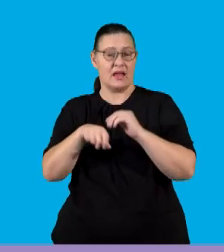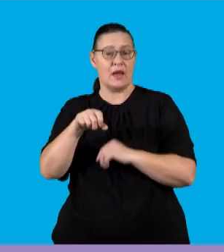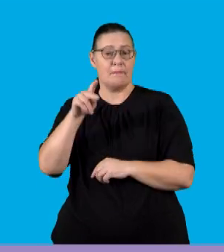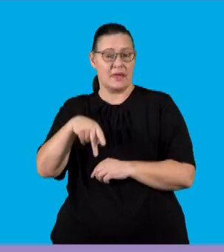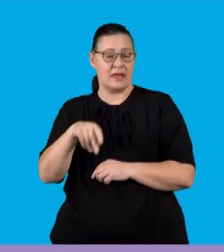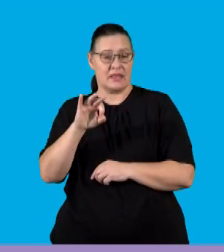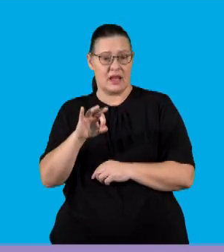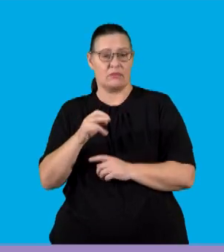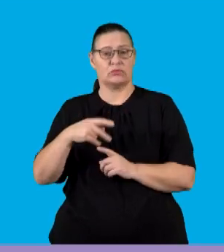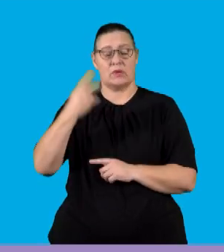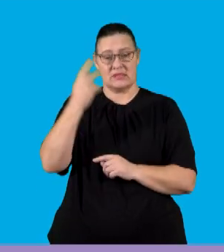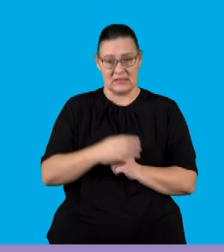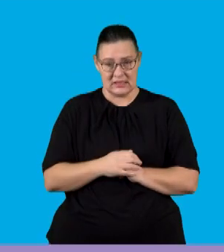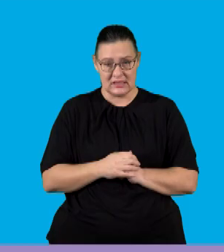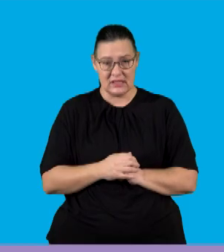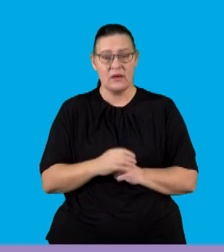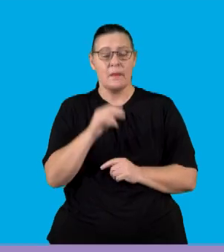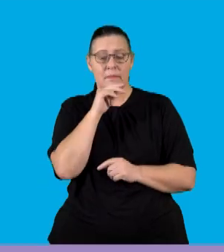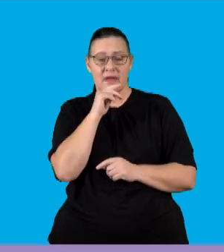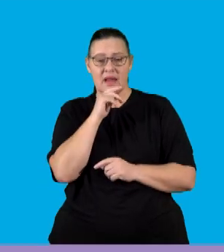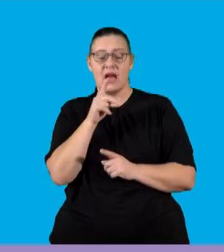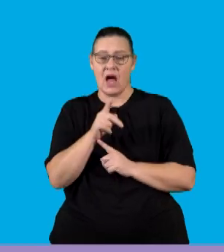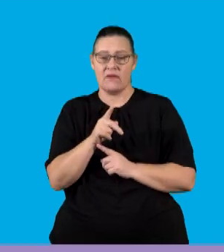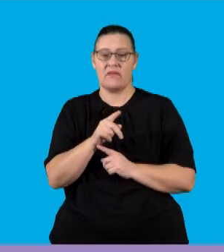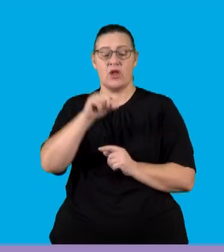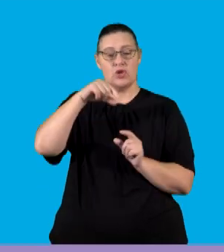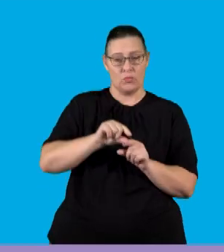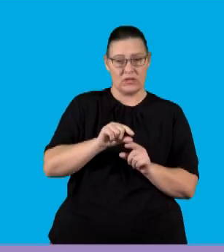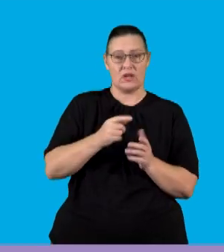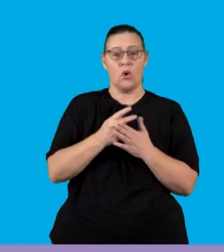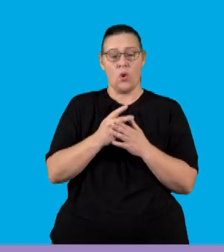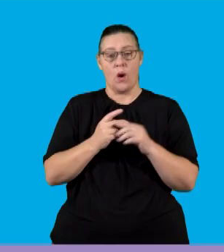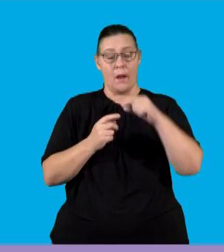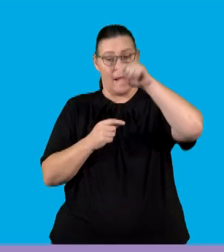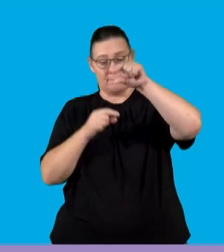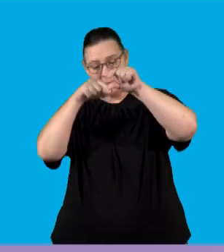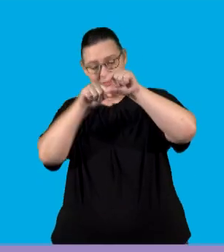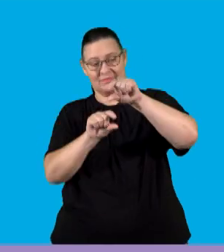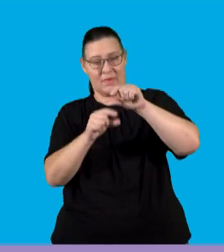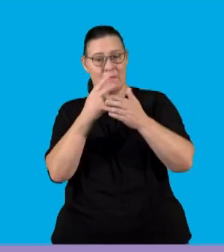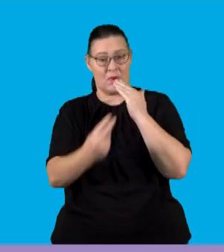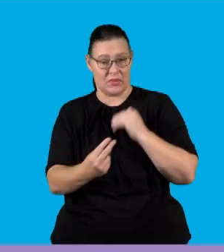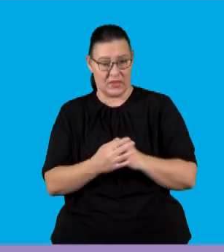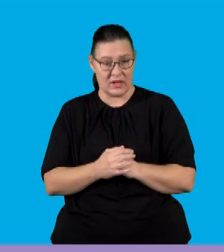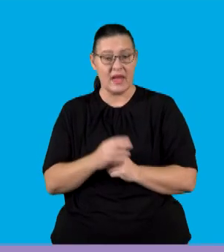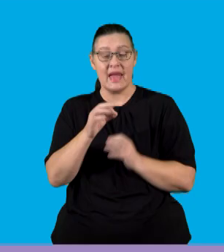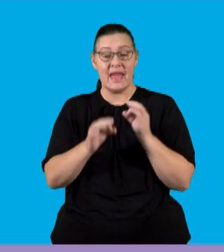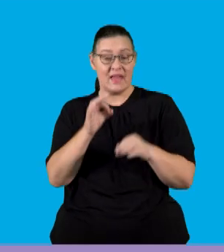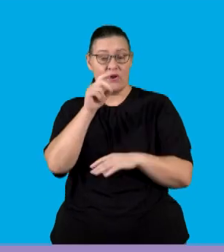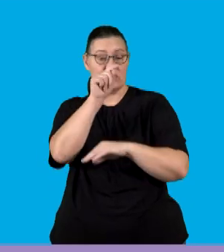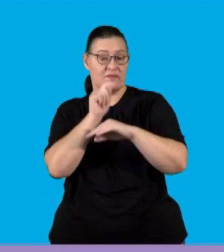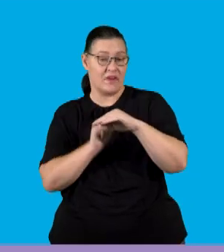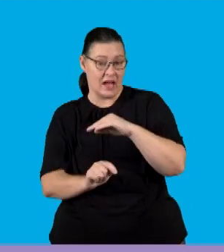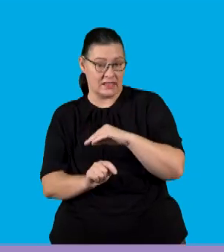itself twice. Now that is the case in the numerators as well as the denominators. Now when we divide